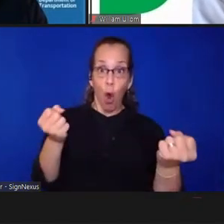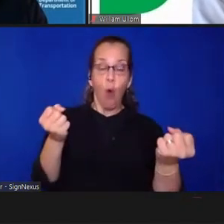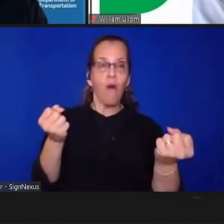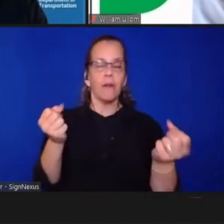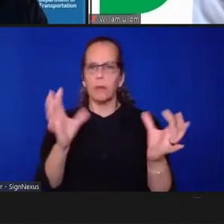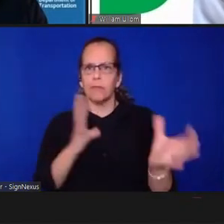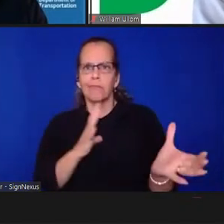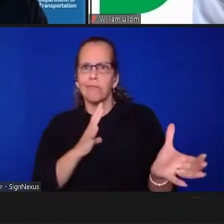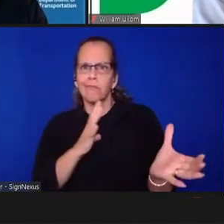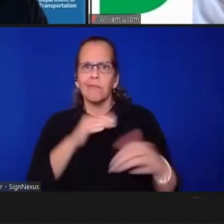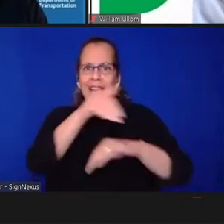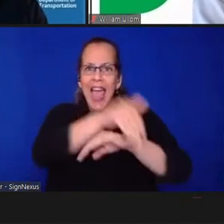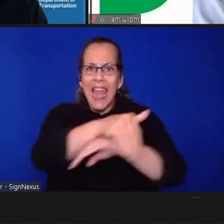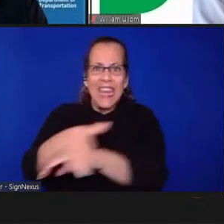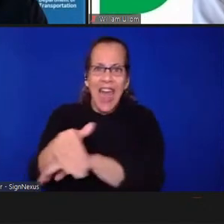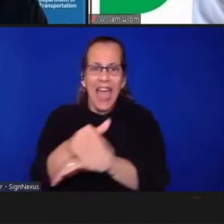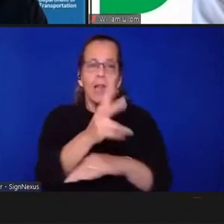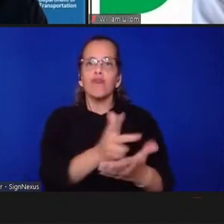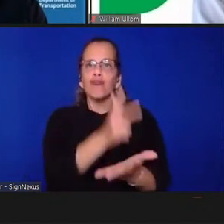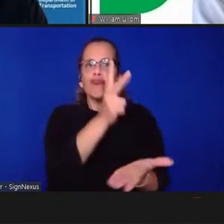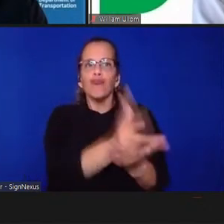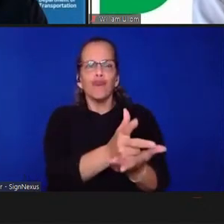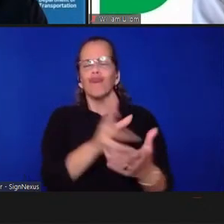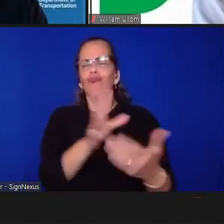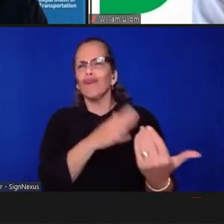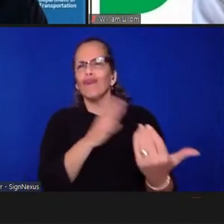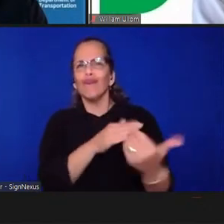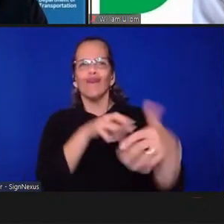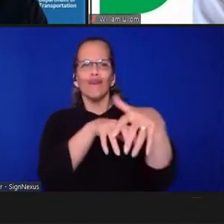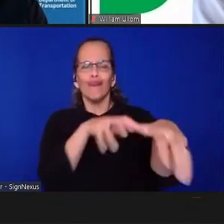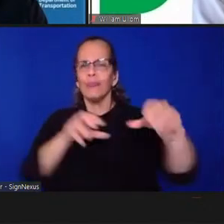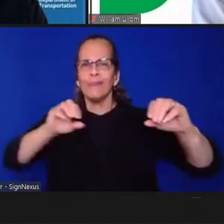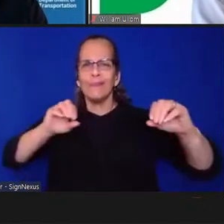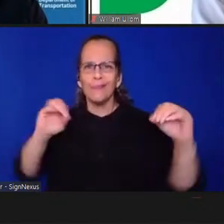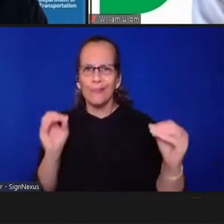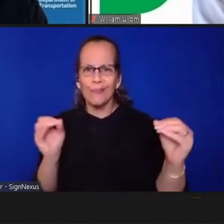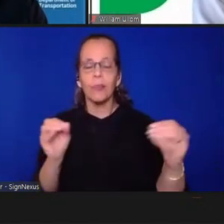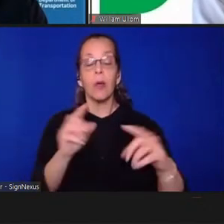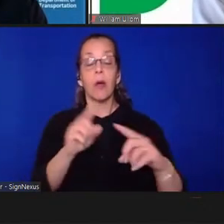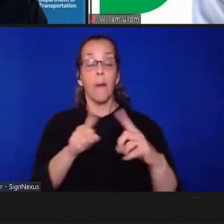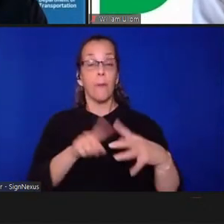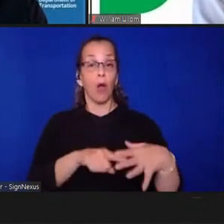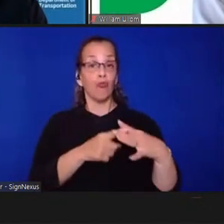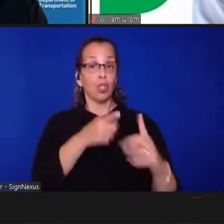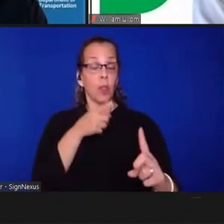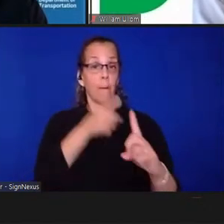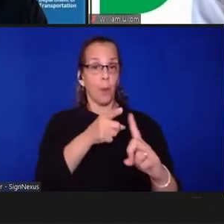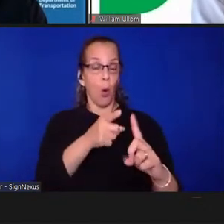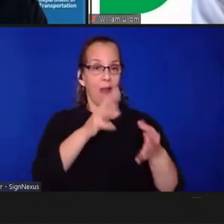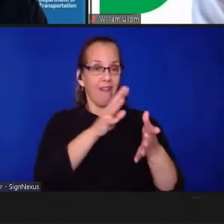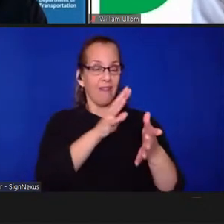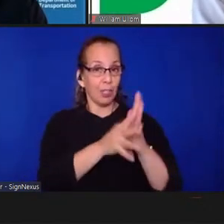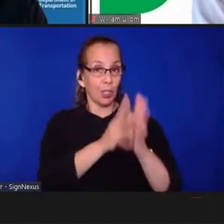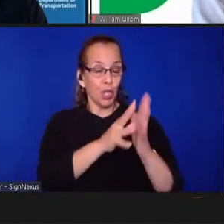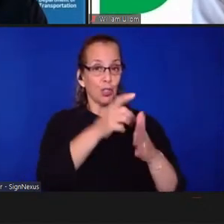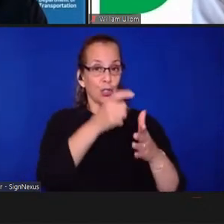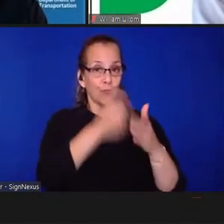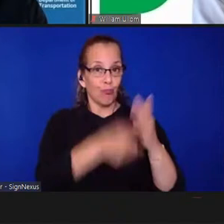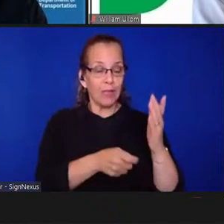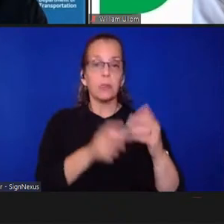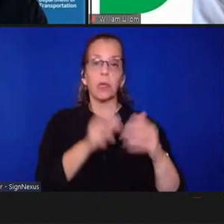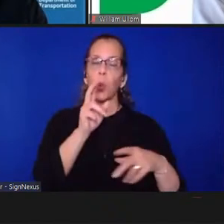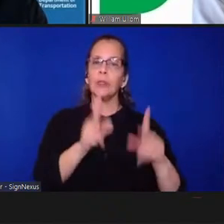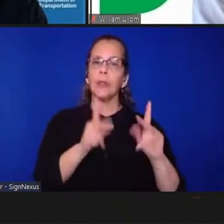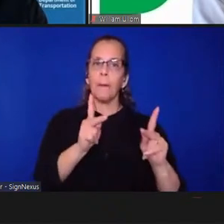and I was home in 30 minutes and security was much less of an issue the original point of congestion pricing with the charge people drove into Manhattan